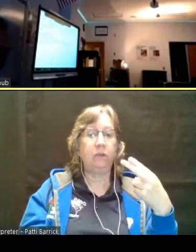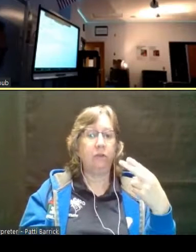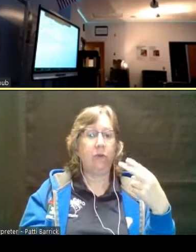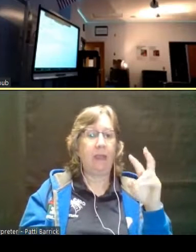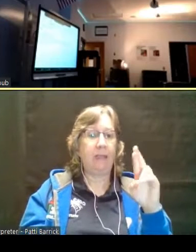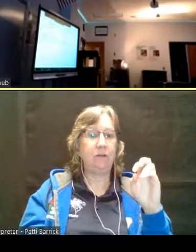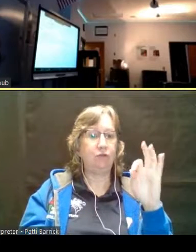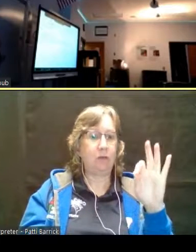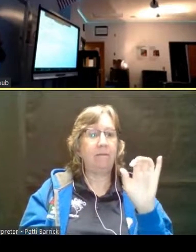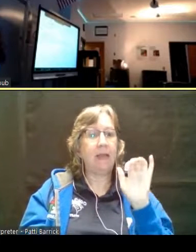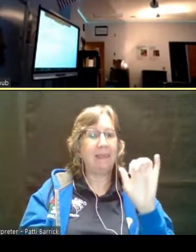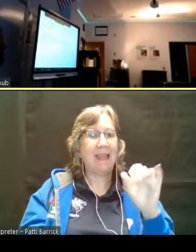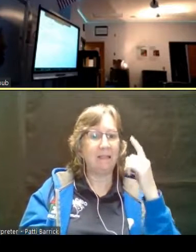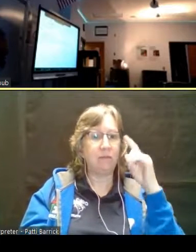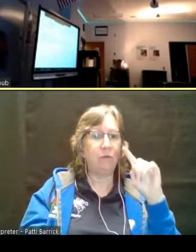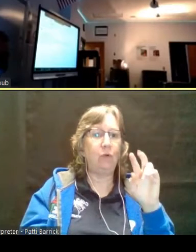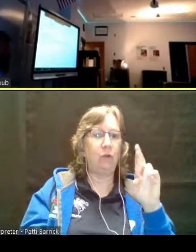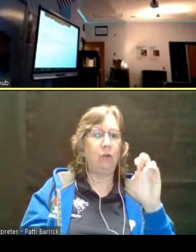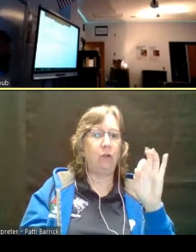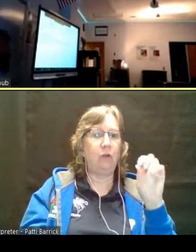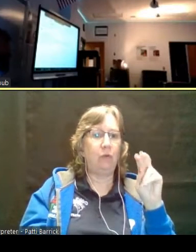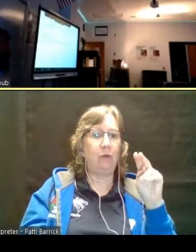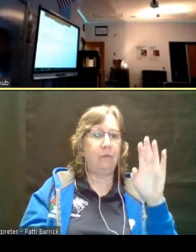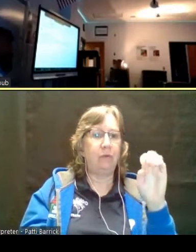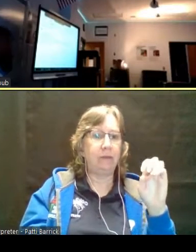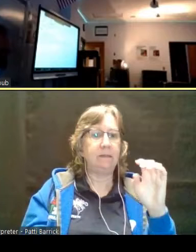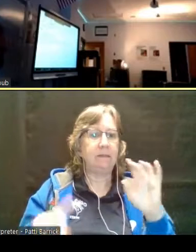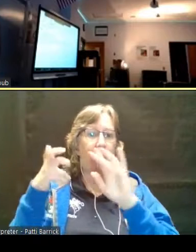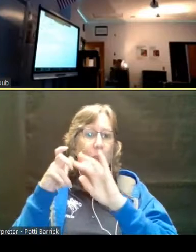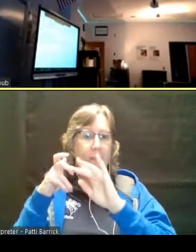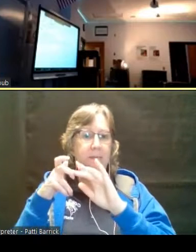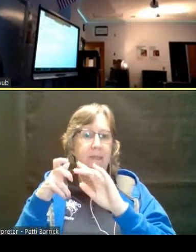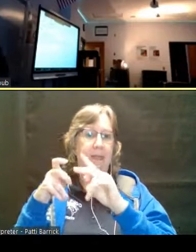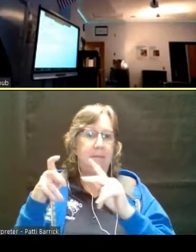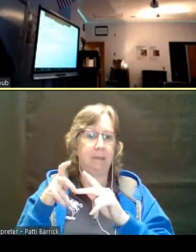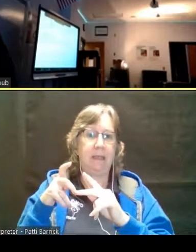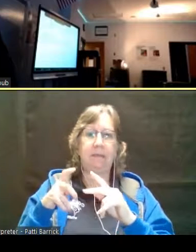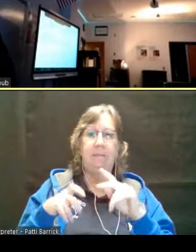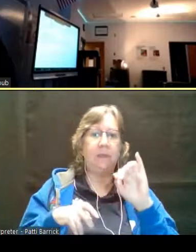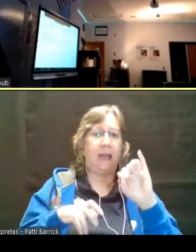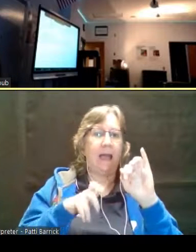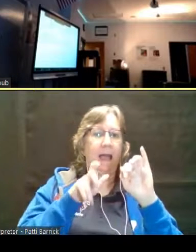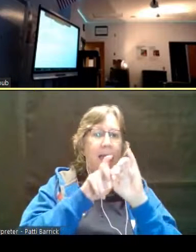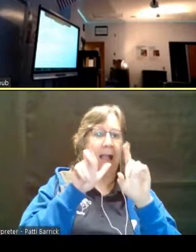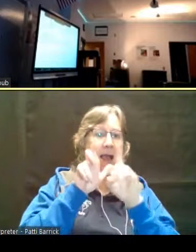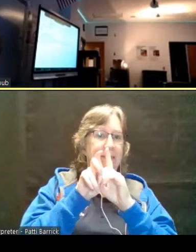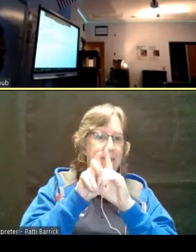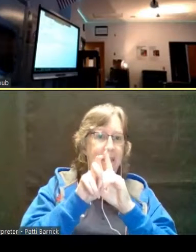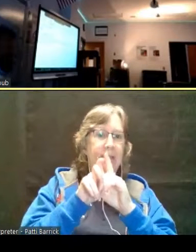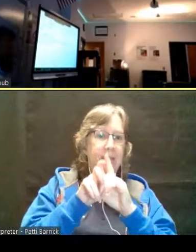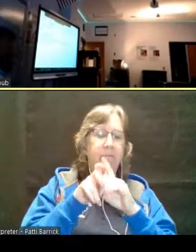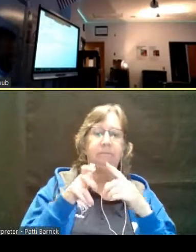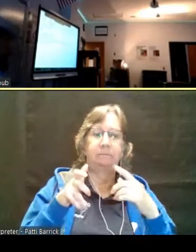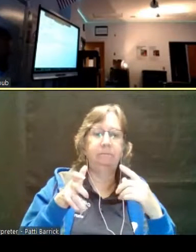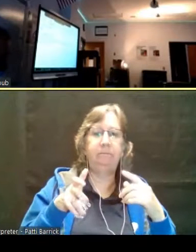to reference a website. It's referencing something else. An ID is to identify, and an src